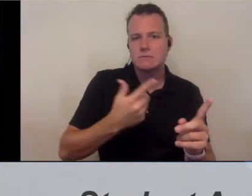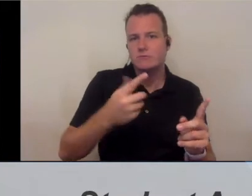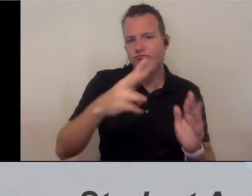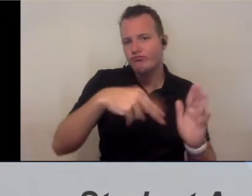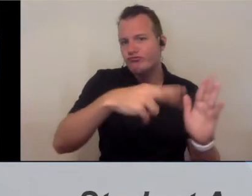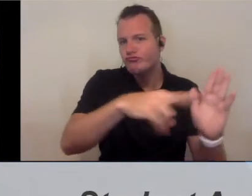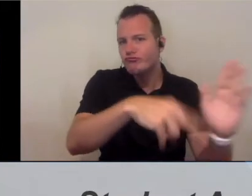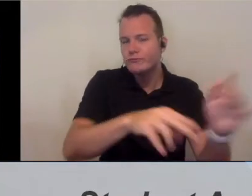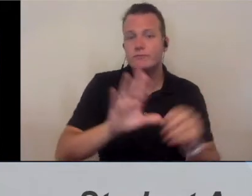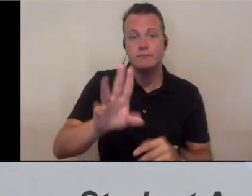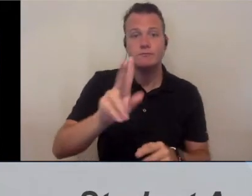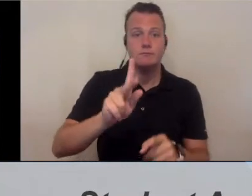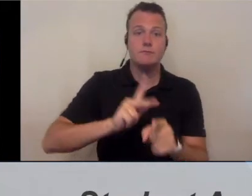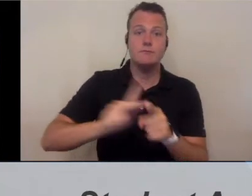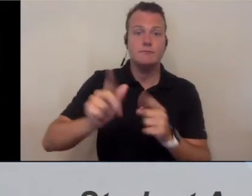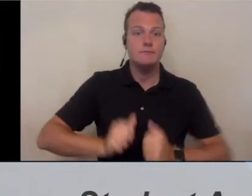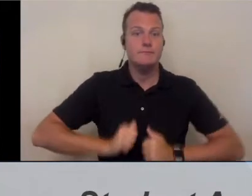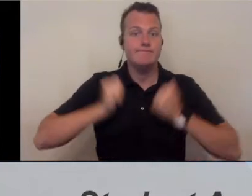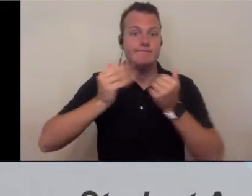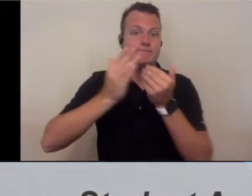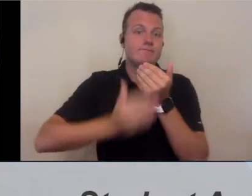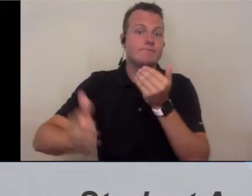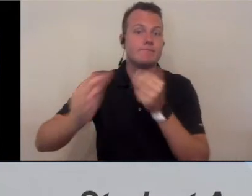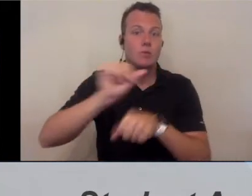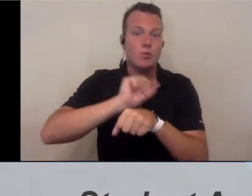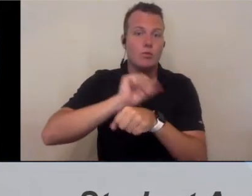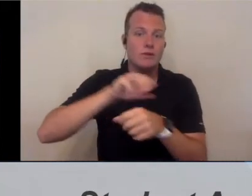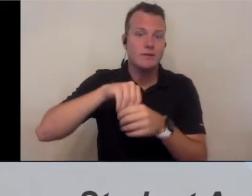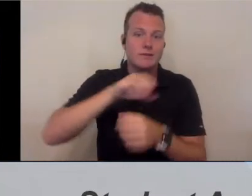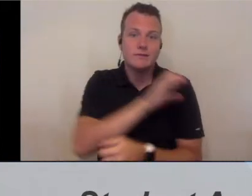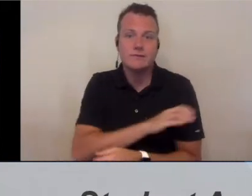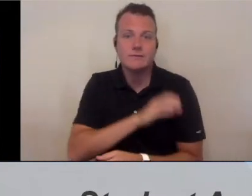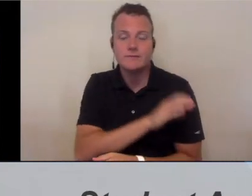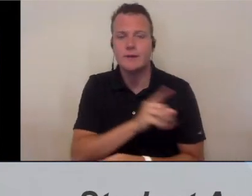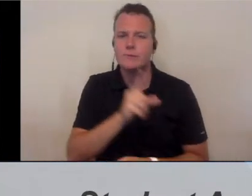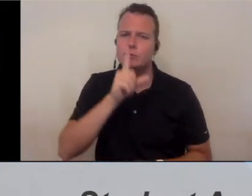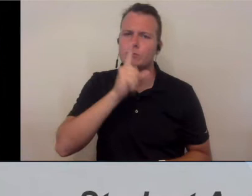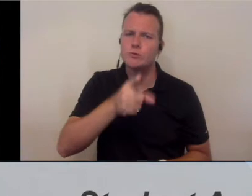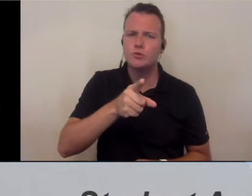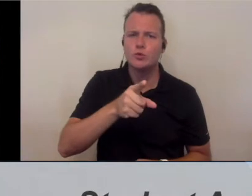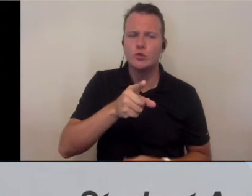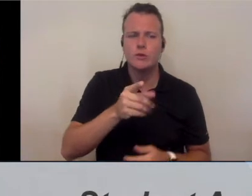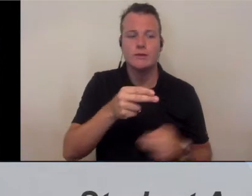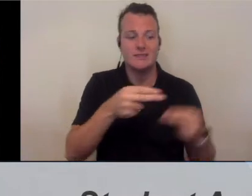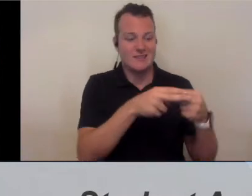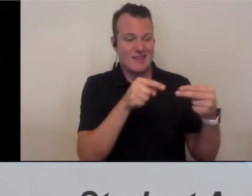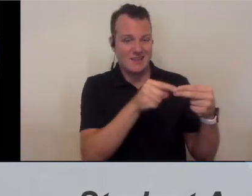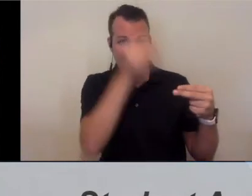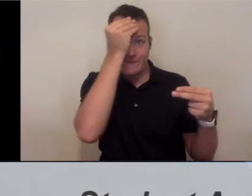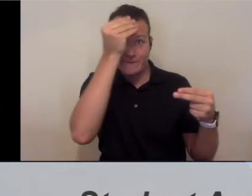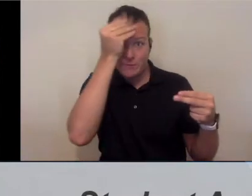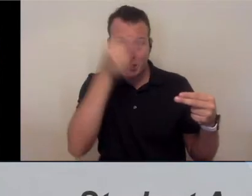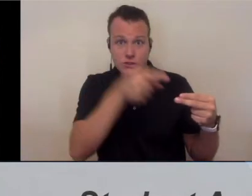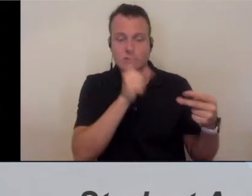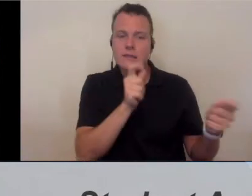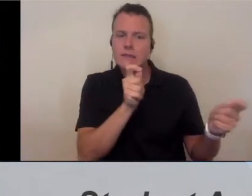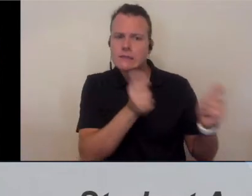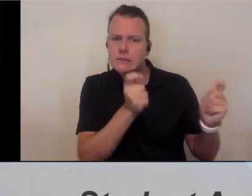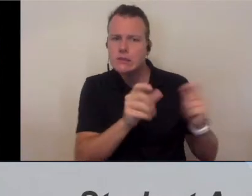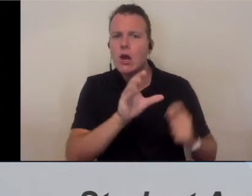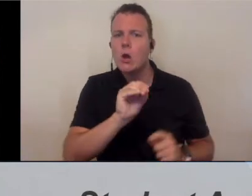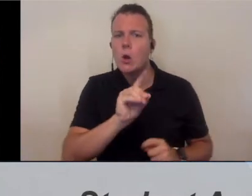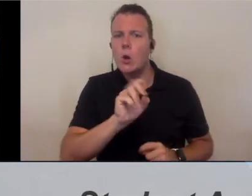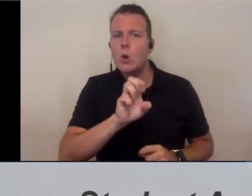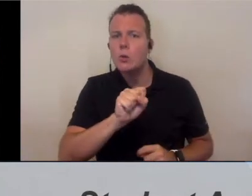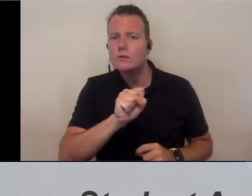professional life as you go forward and work clinically. I'm sure there will be some changes to some of these codes and things like that,